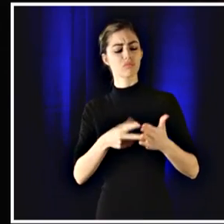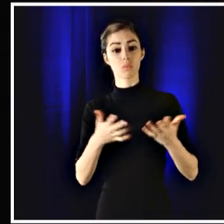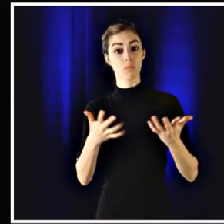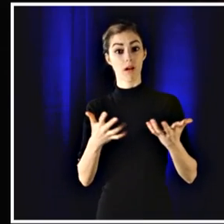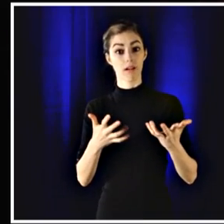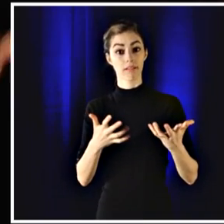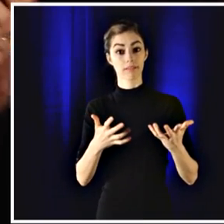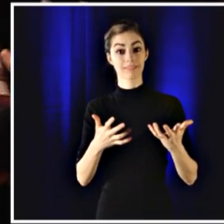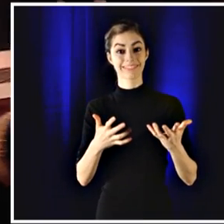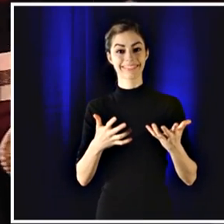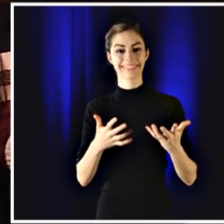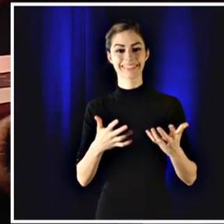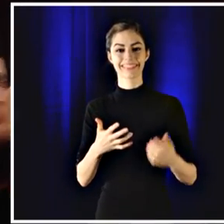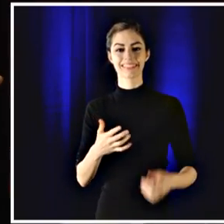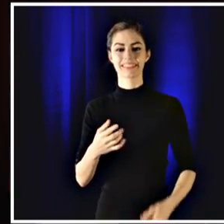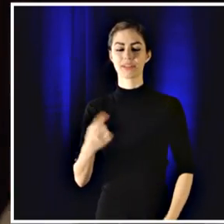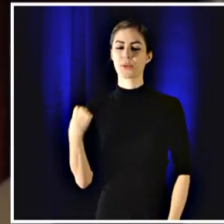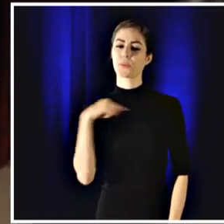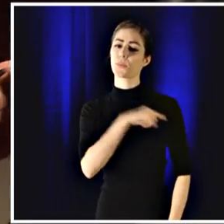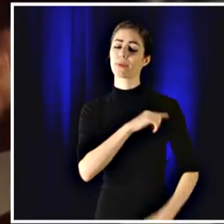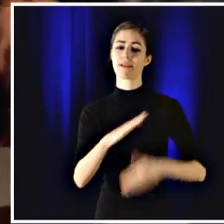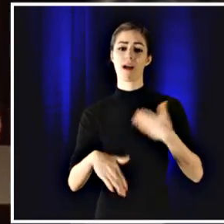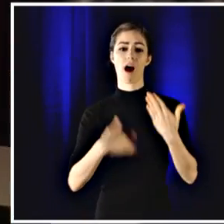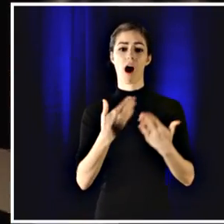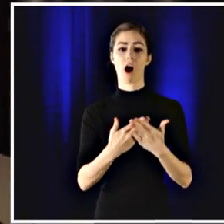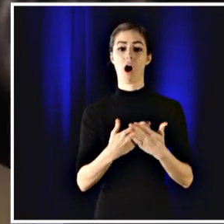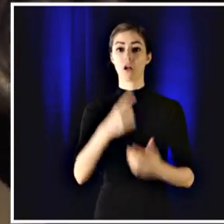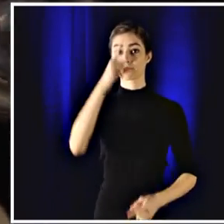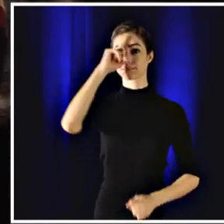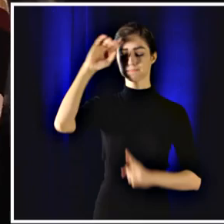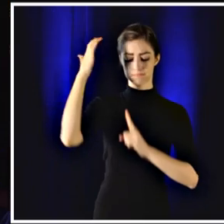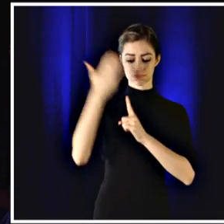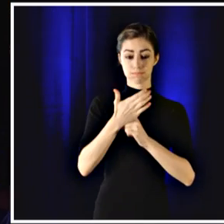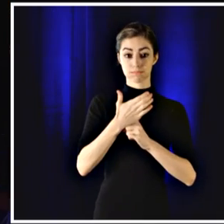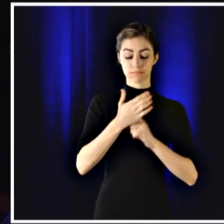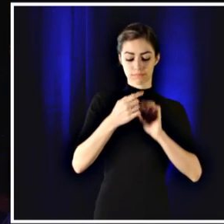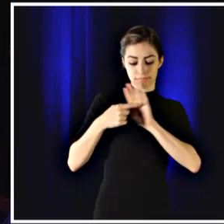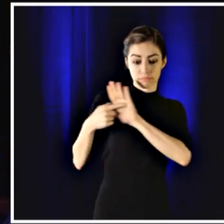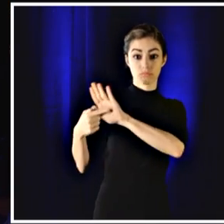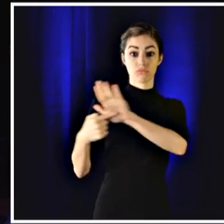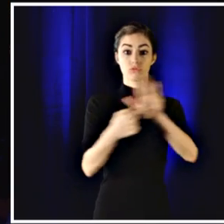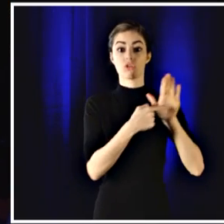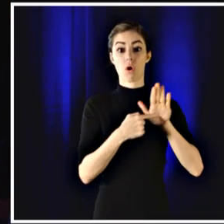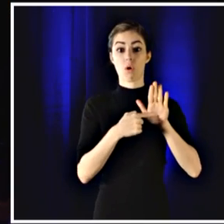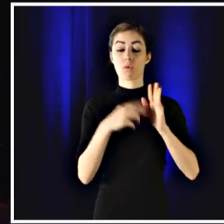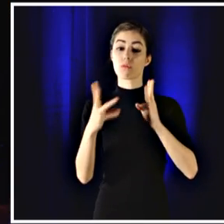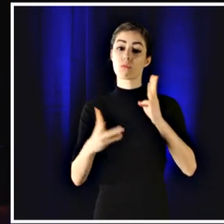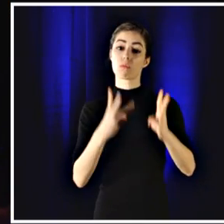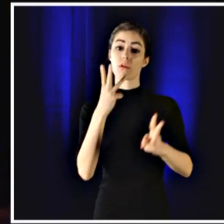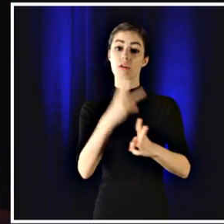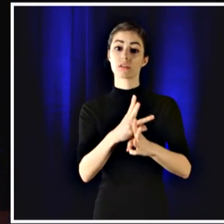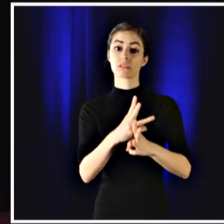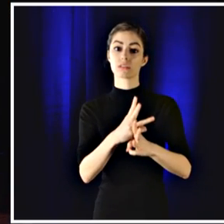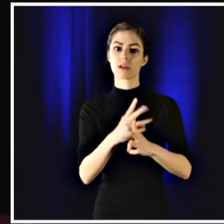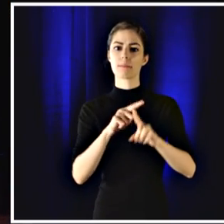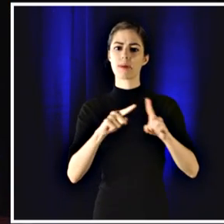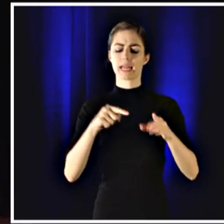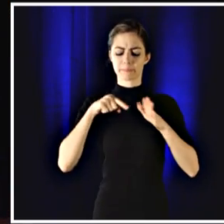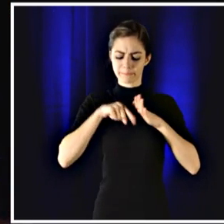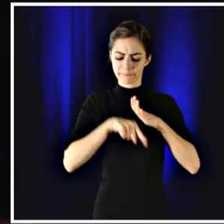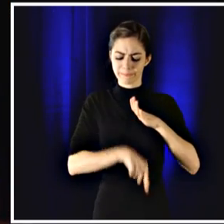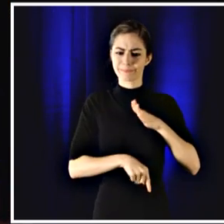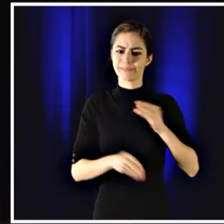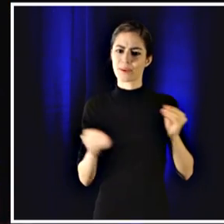We each present a face to the outside world that is but the tip of the iceberg. And we're each influenced by our past in subtle or